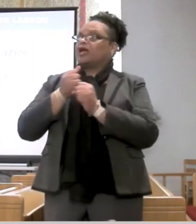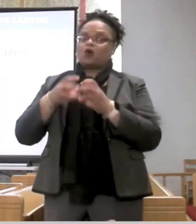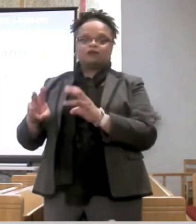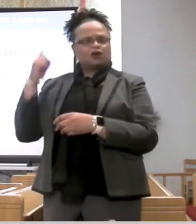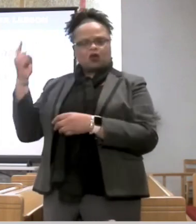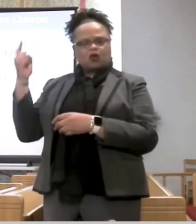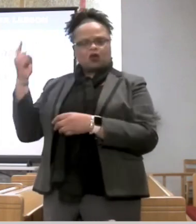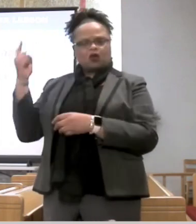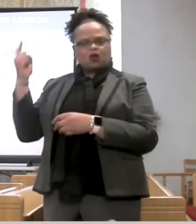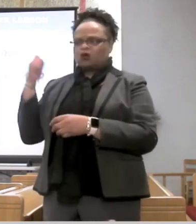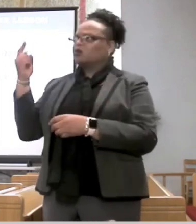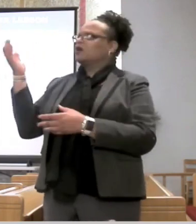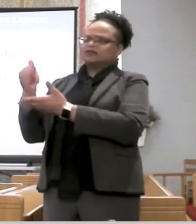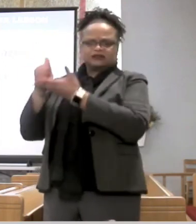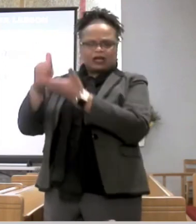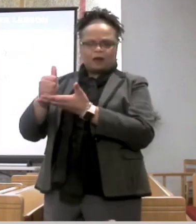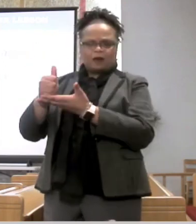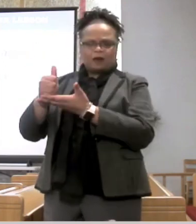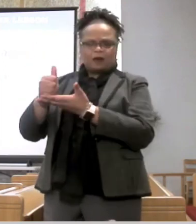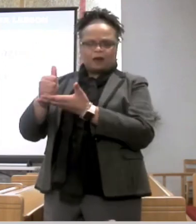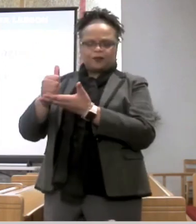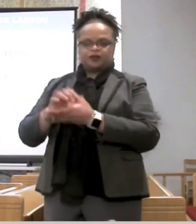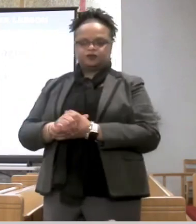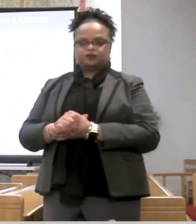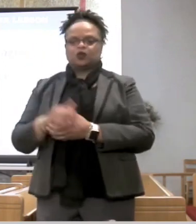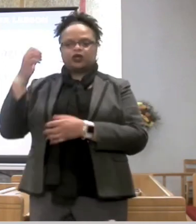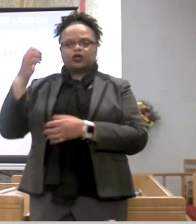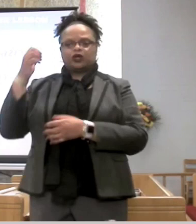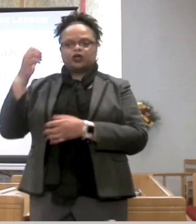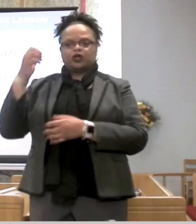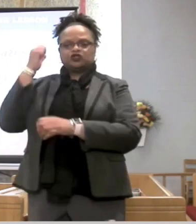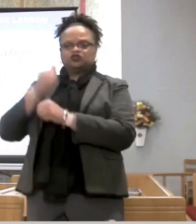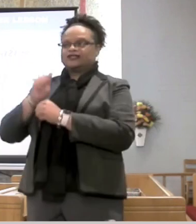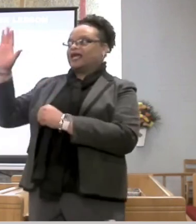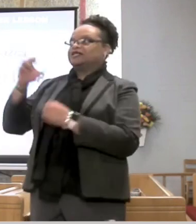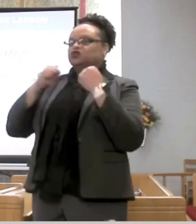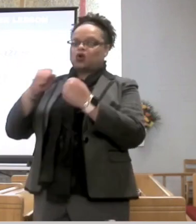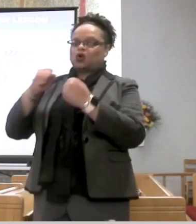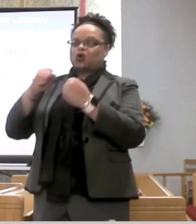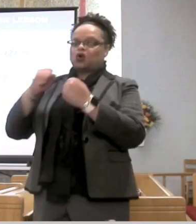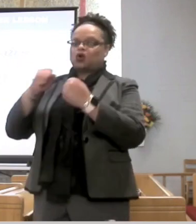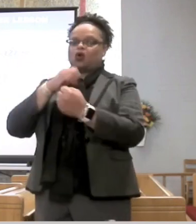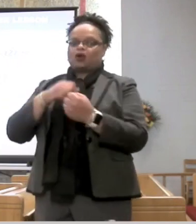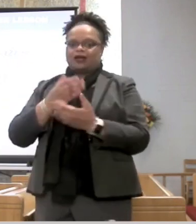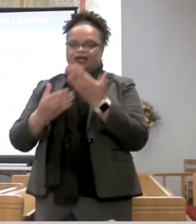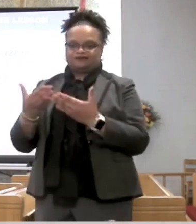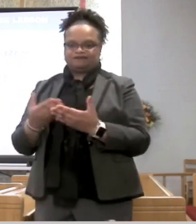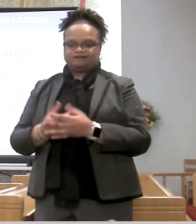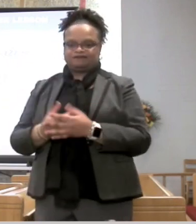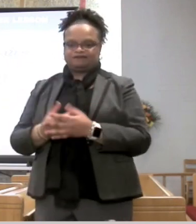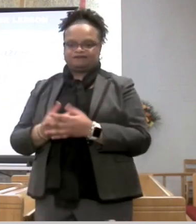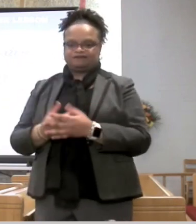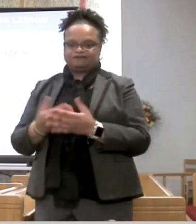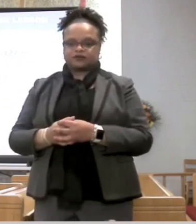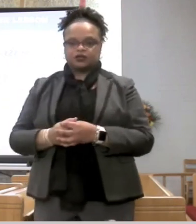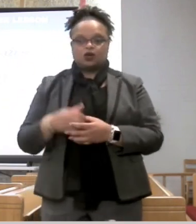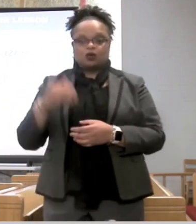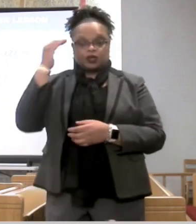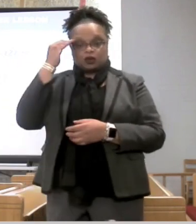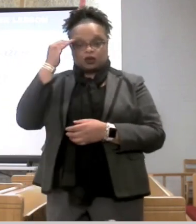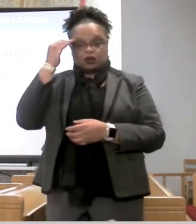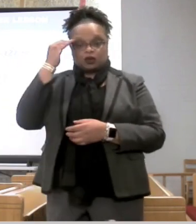hand and the power of God is over things, that is what we put our trust in. The disciples needed tribute money, as we can see, but